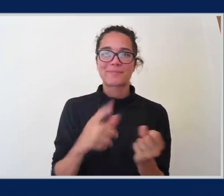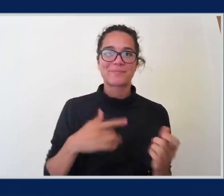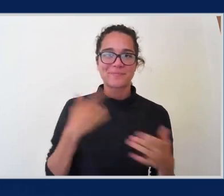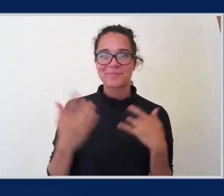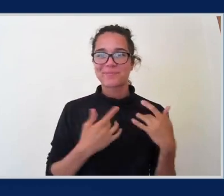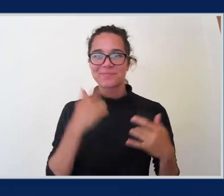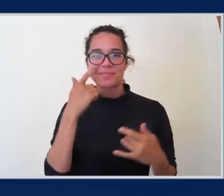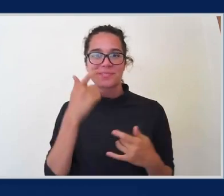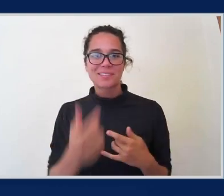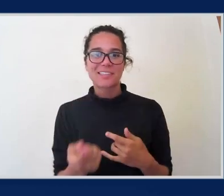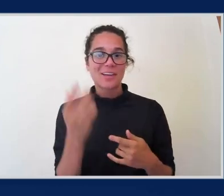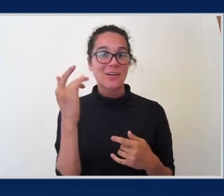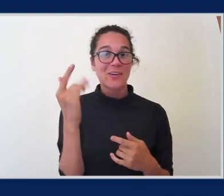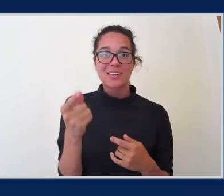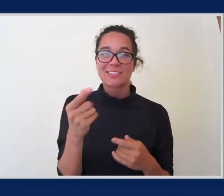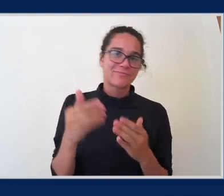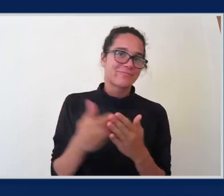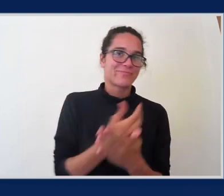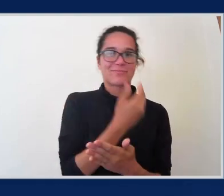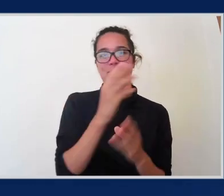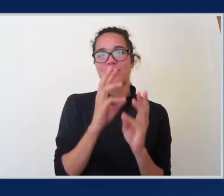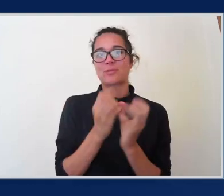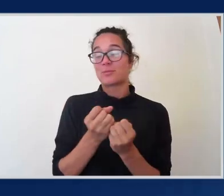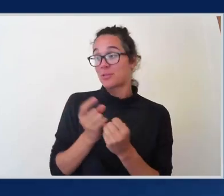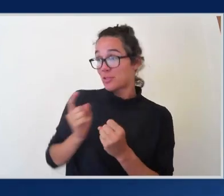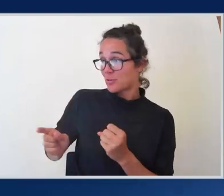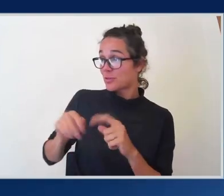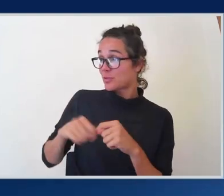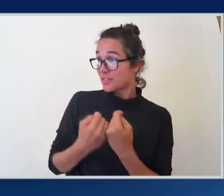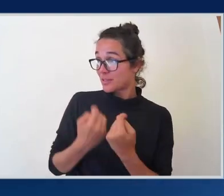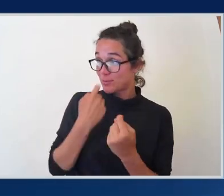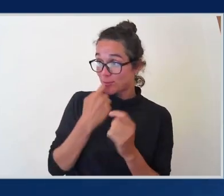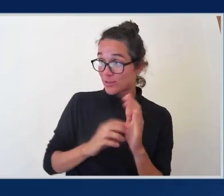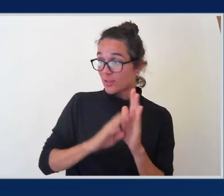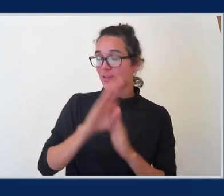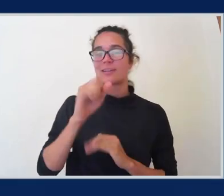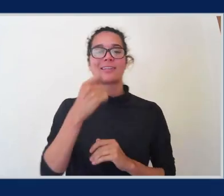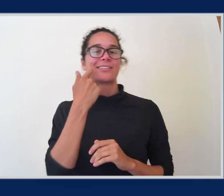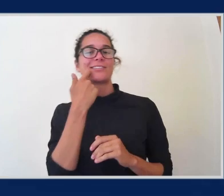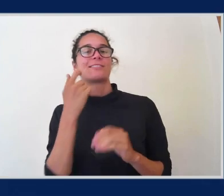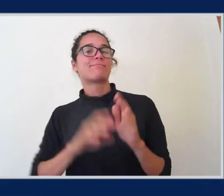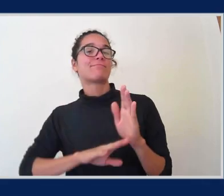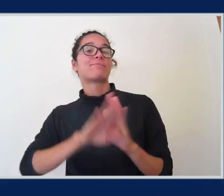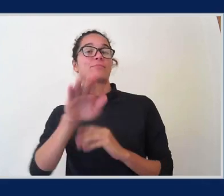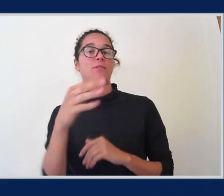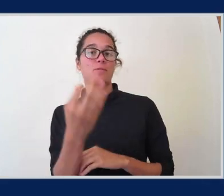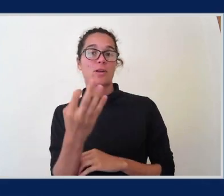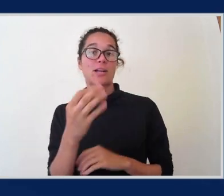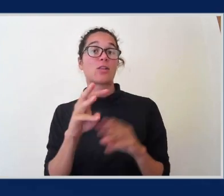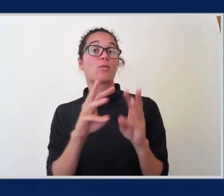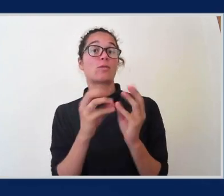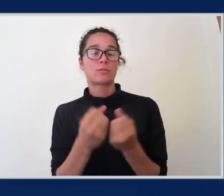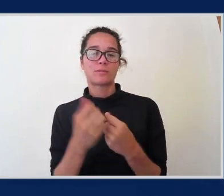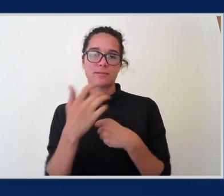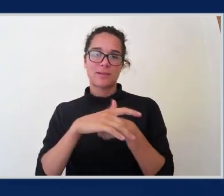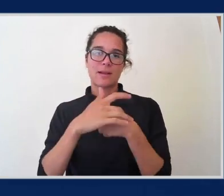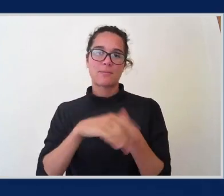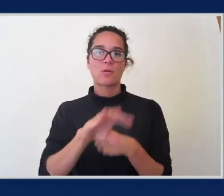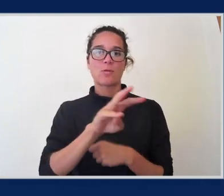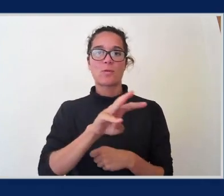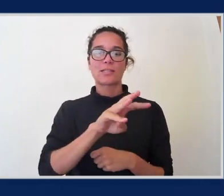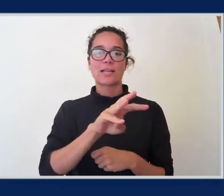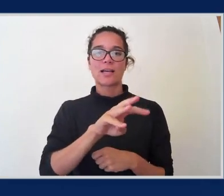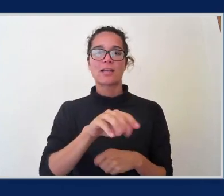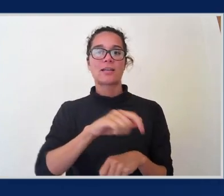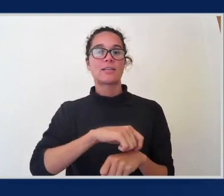new workshop that Yep, you and your team just, launched. Just released it on Friday, and it's Yeah. so the workshop is available Wednesday at 10 a.m. at